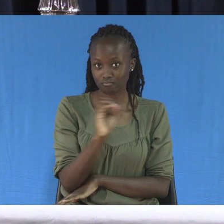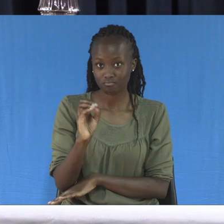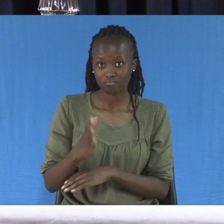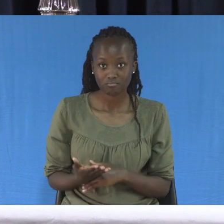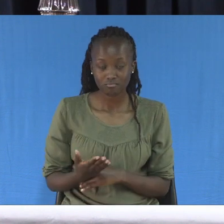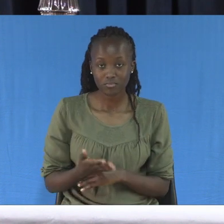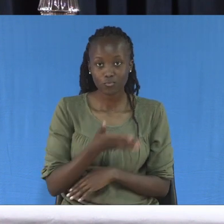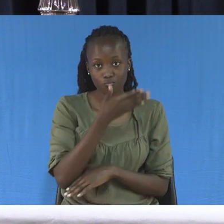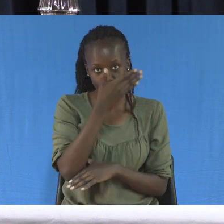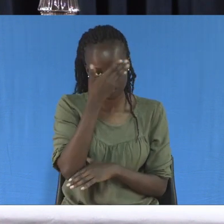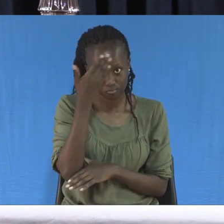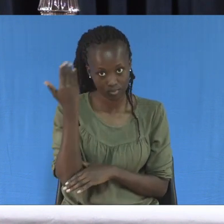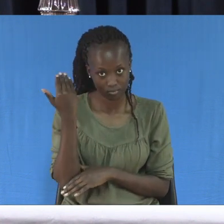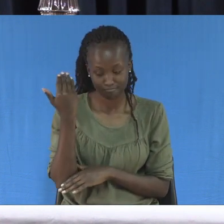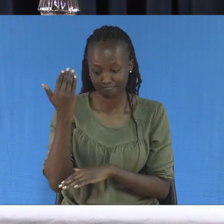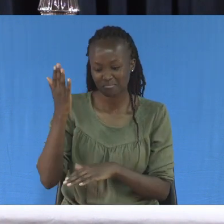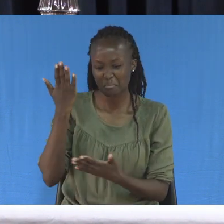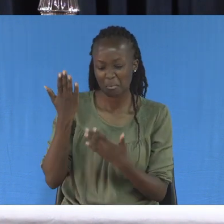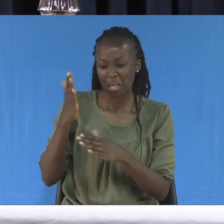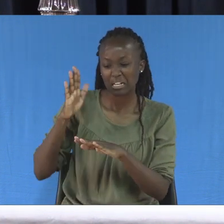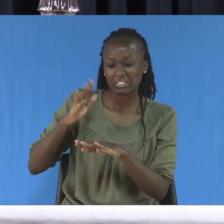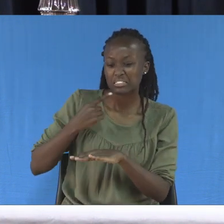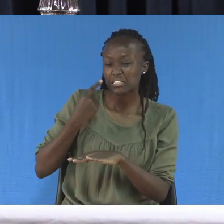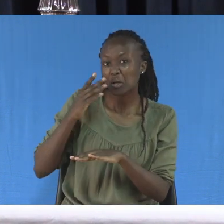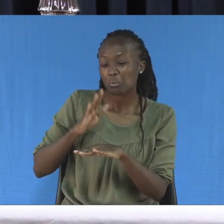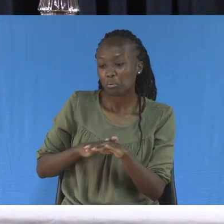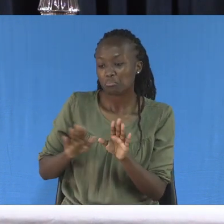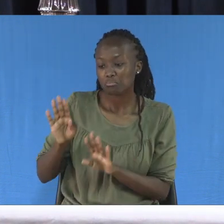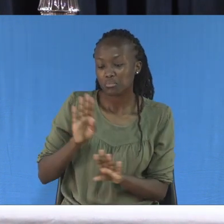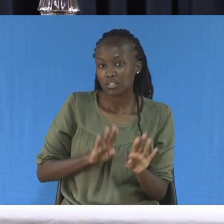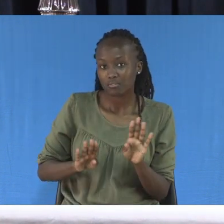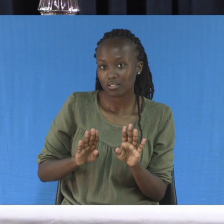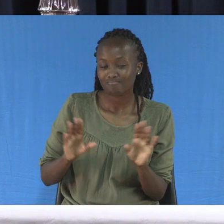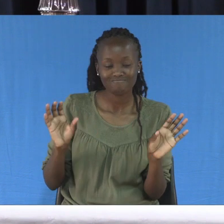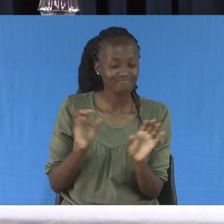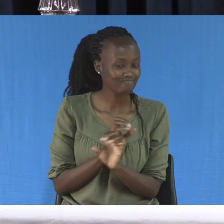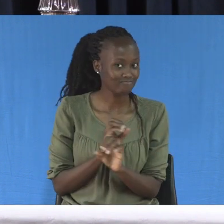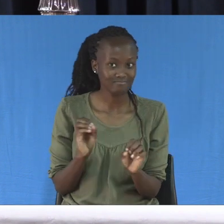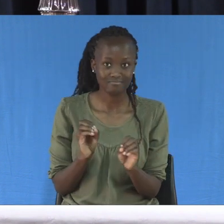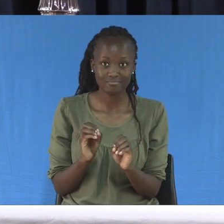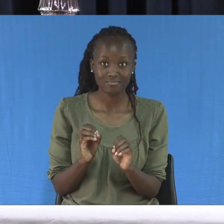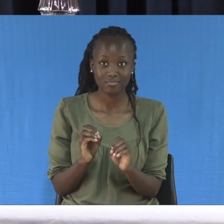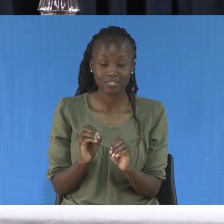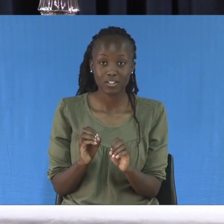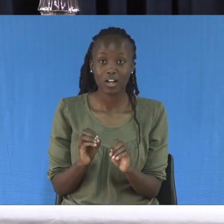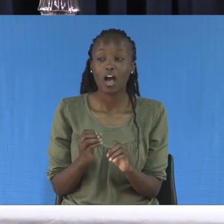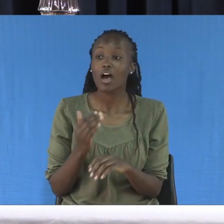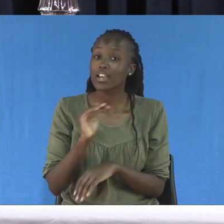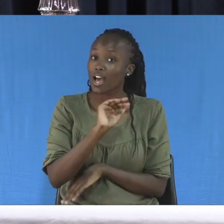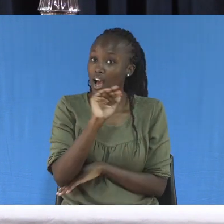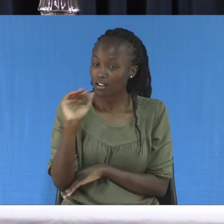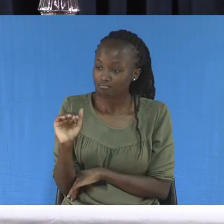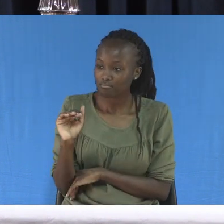forget about the good moral code, but deal with the question